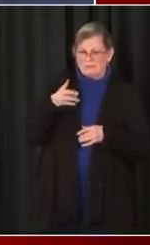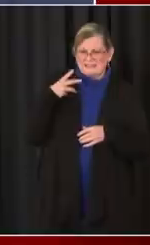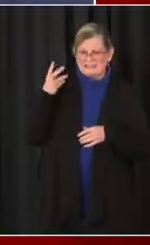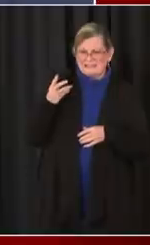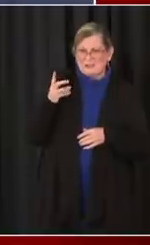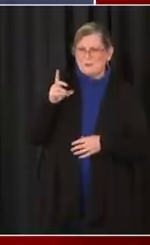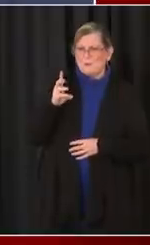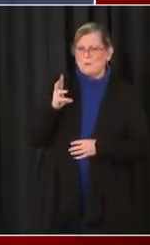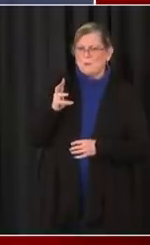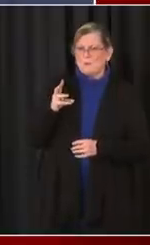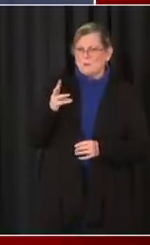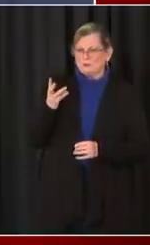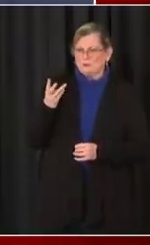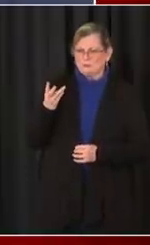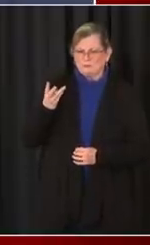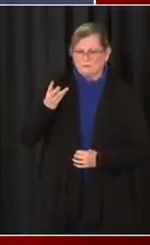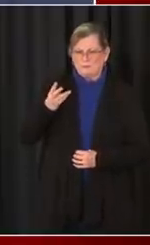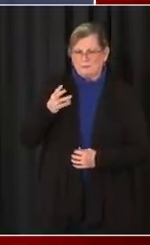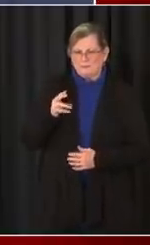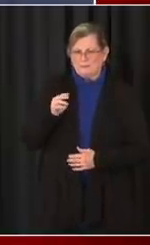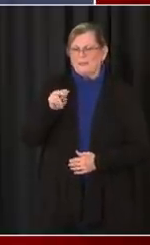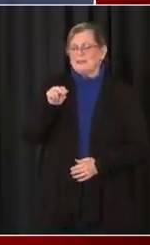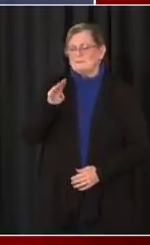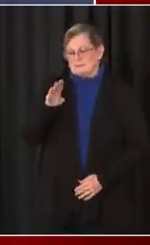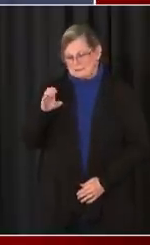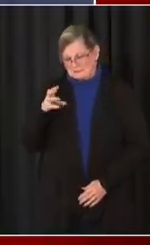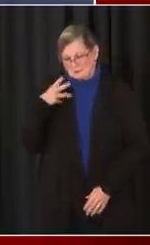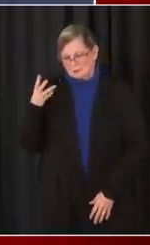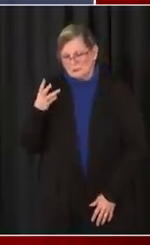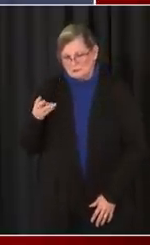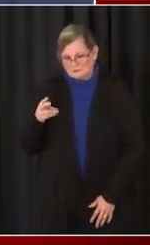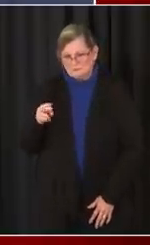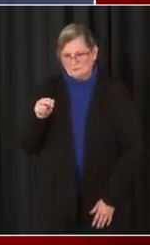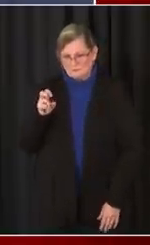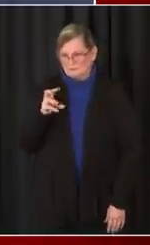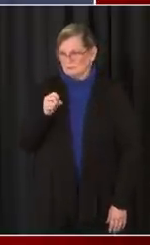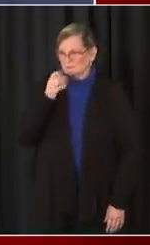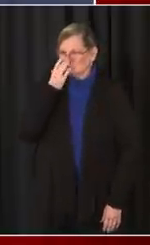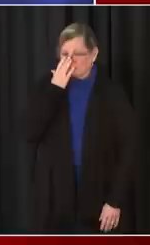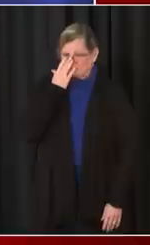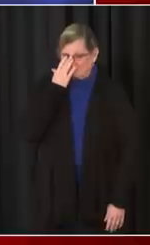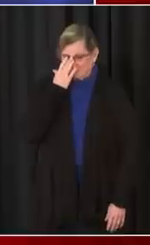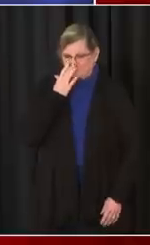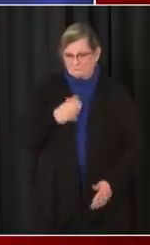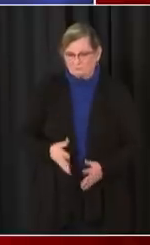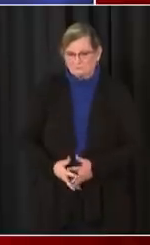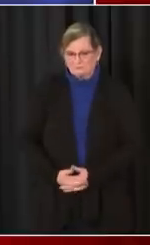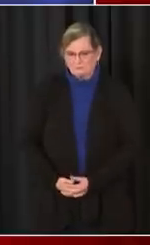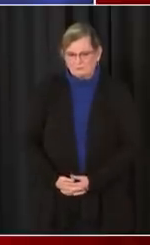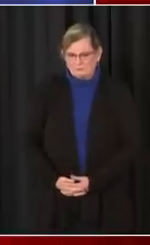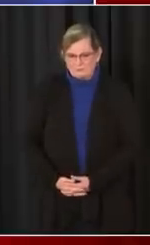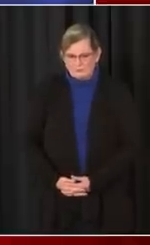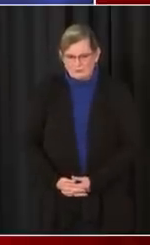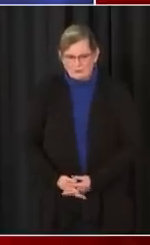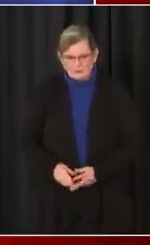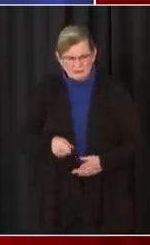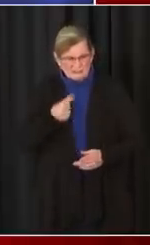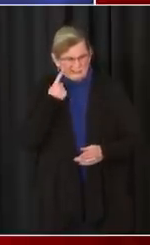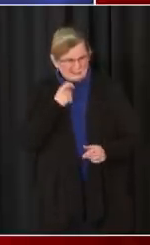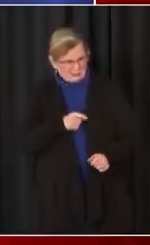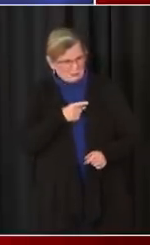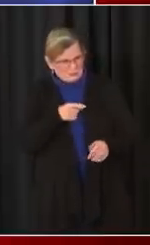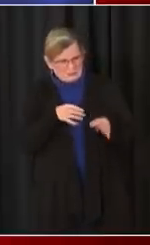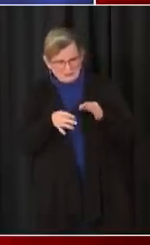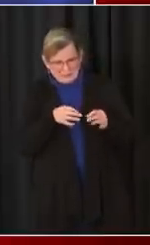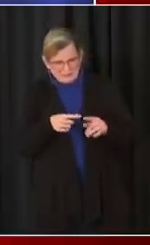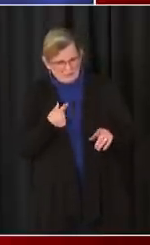Secretary. One, could you, and I tried to follow along, could you repeat the specifics about the fence? Will it completely